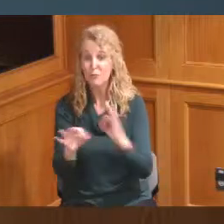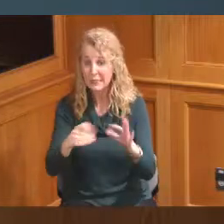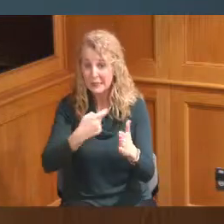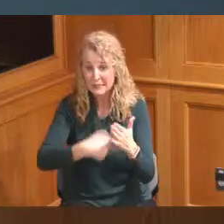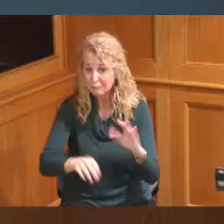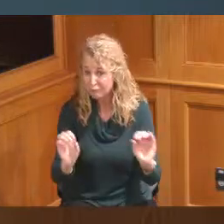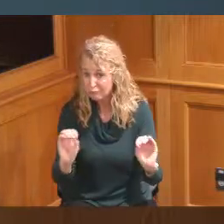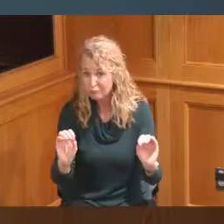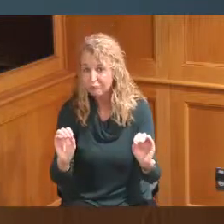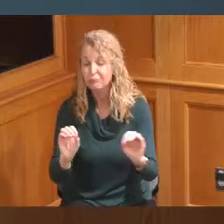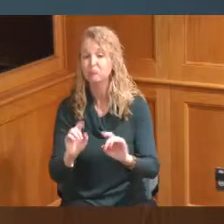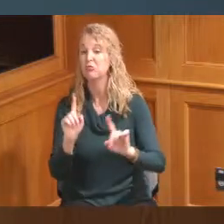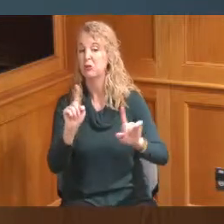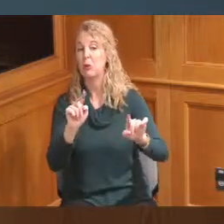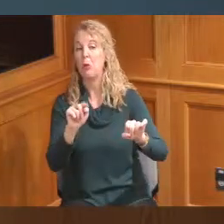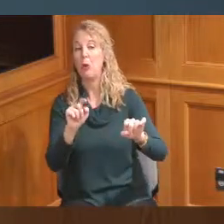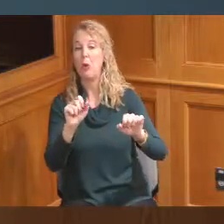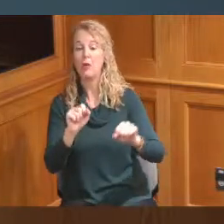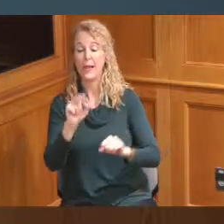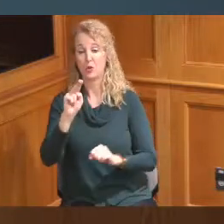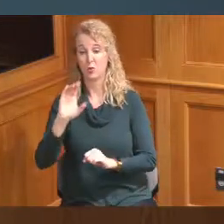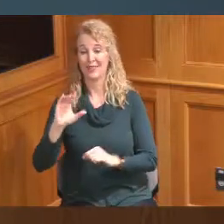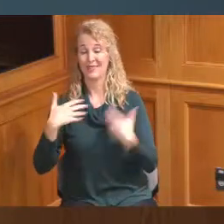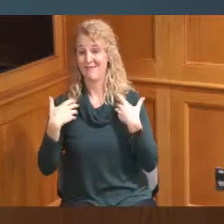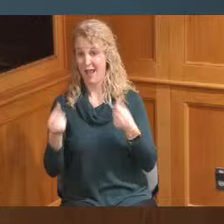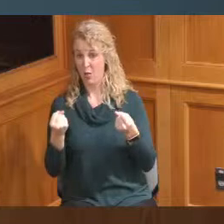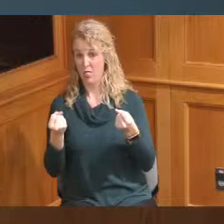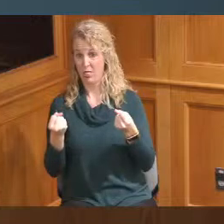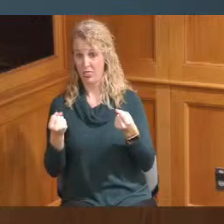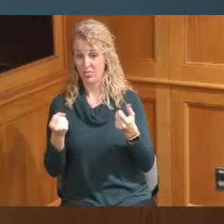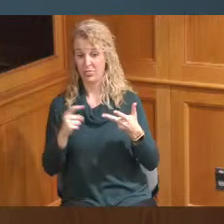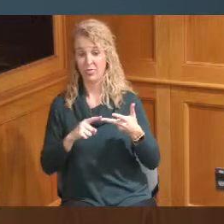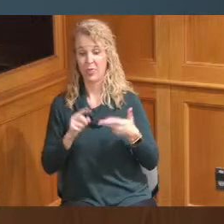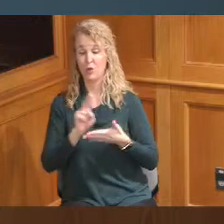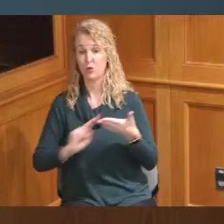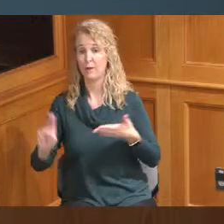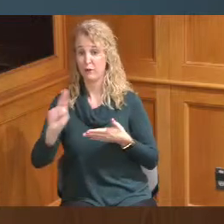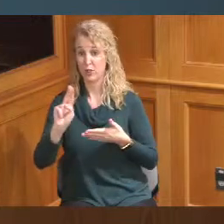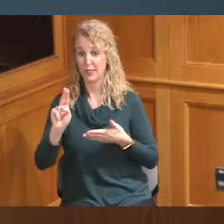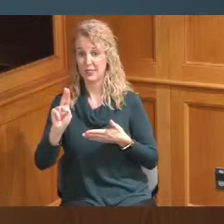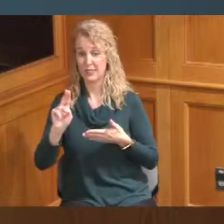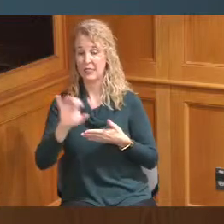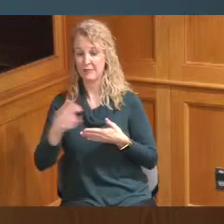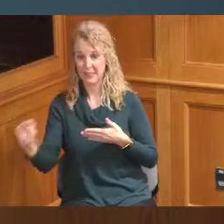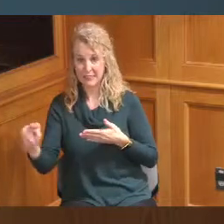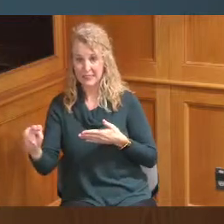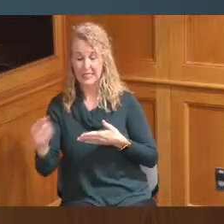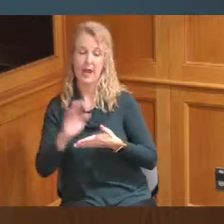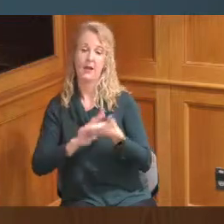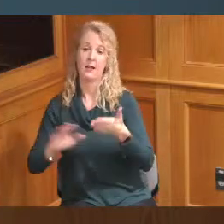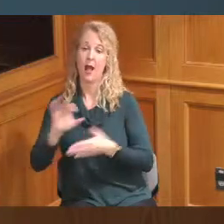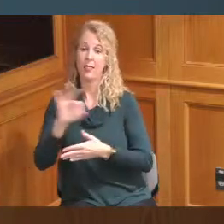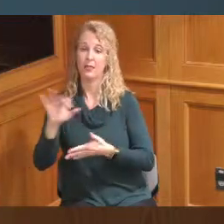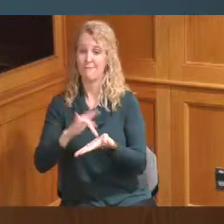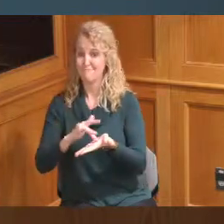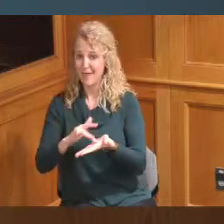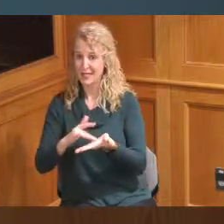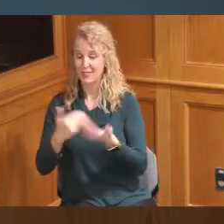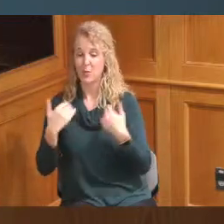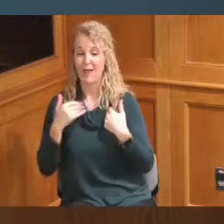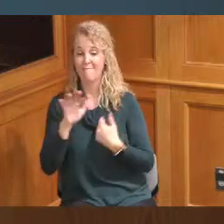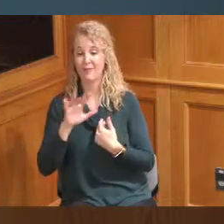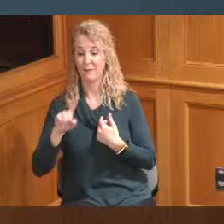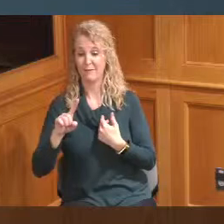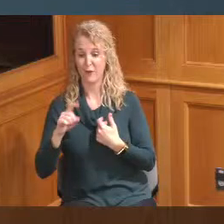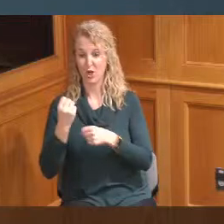that. Then also UC Health and University of Cincinnati College of Medicine will host their